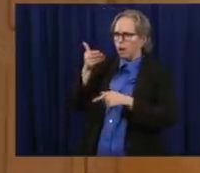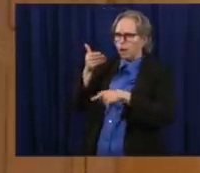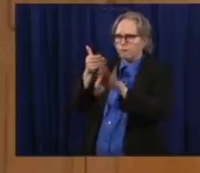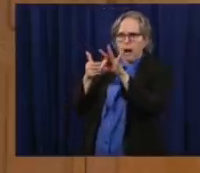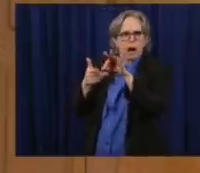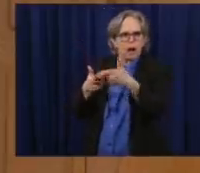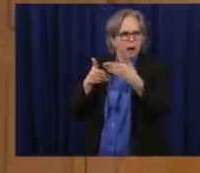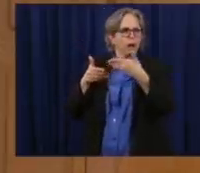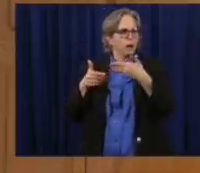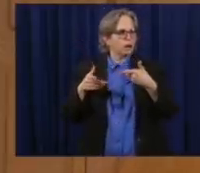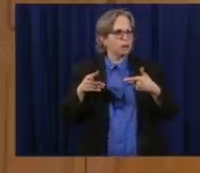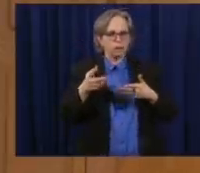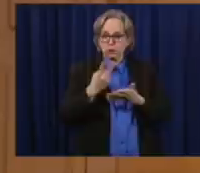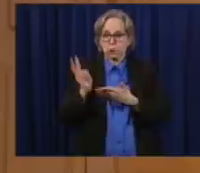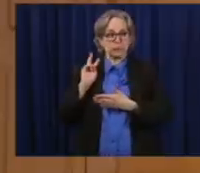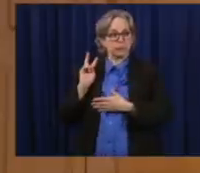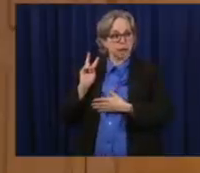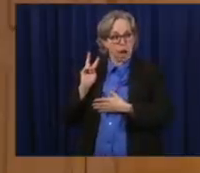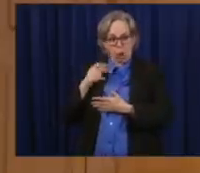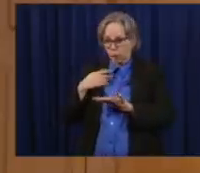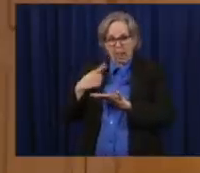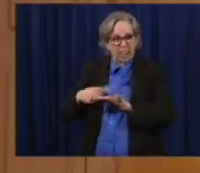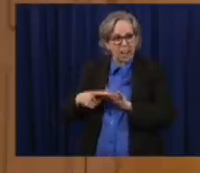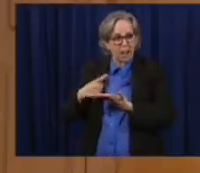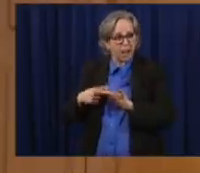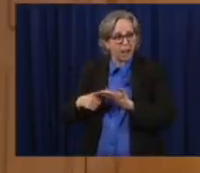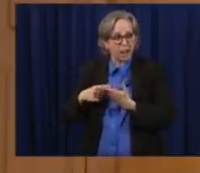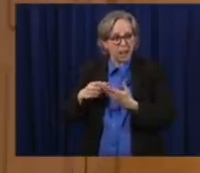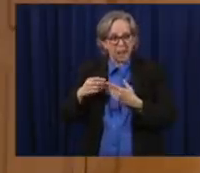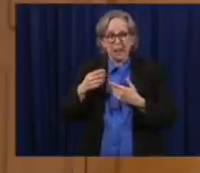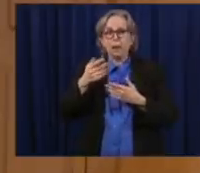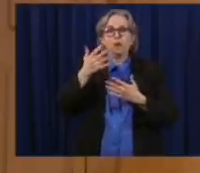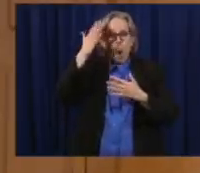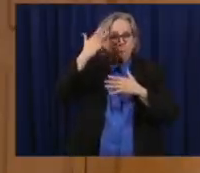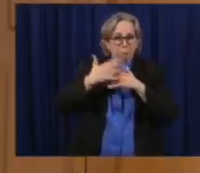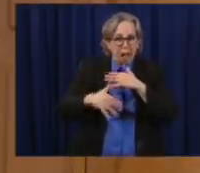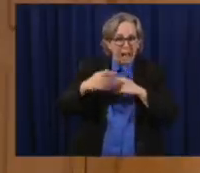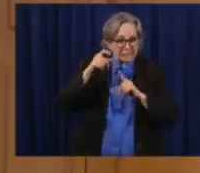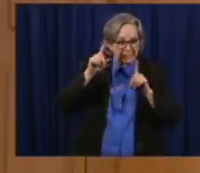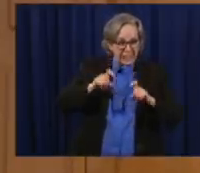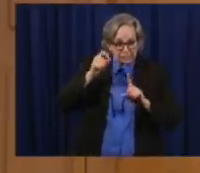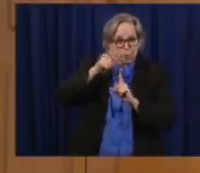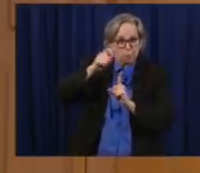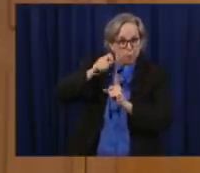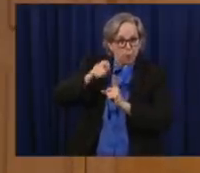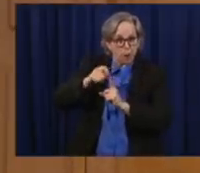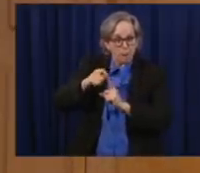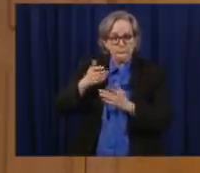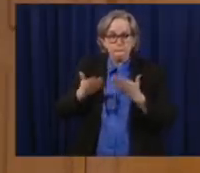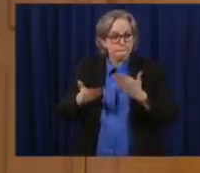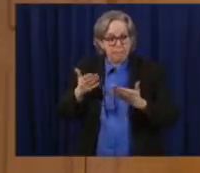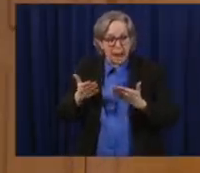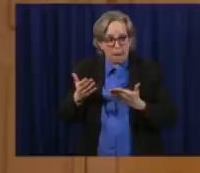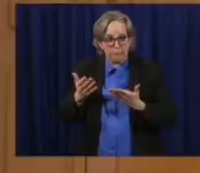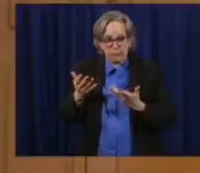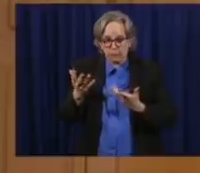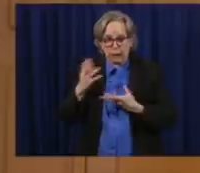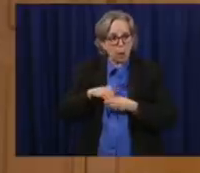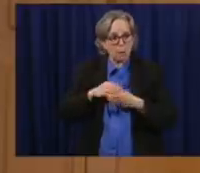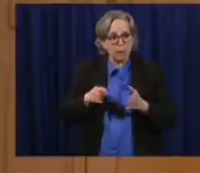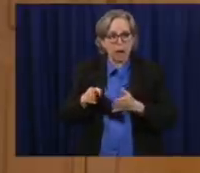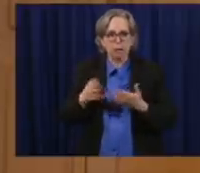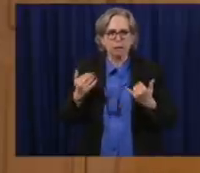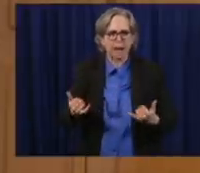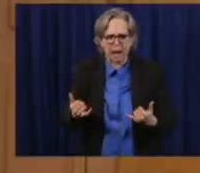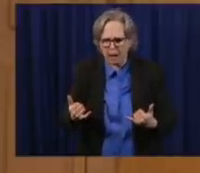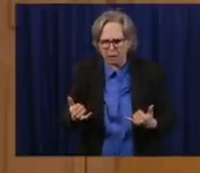using serology and blood testing as a sign of immunity, and that might have been part of our plan, but we're not sure now, 2 weeks later, as the